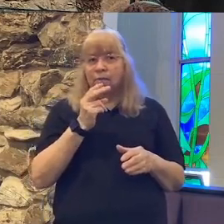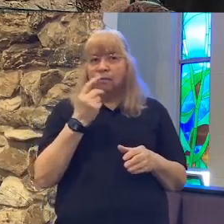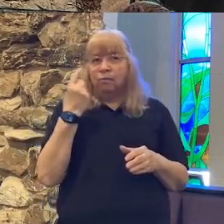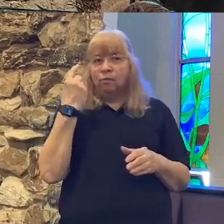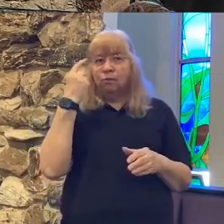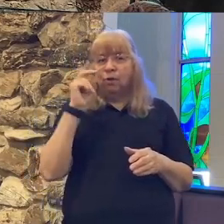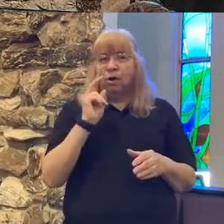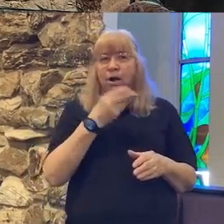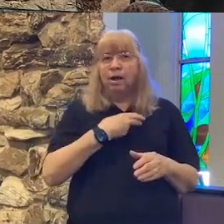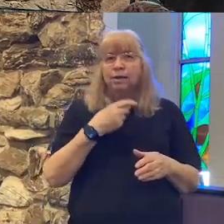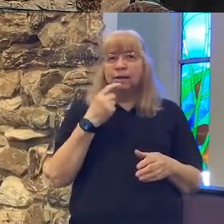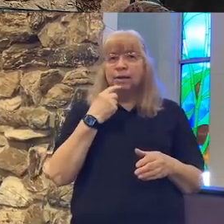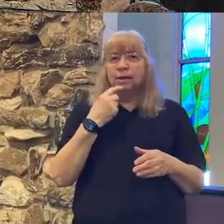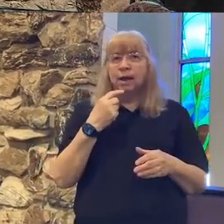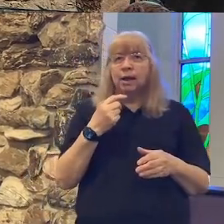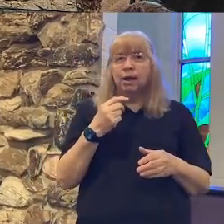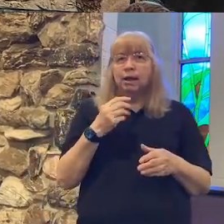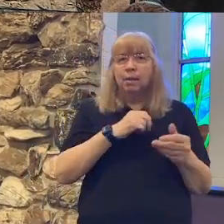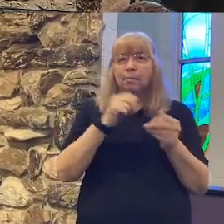What do we say?